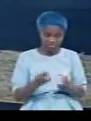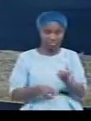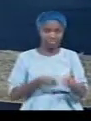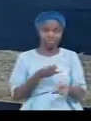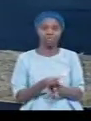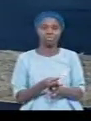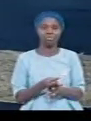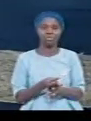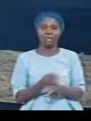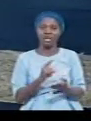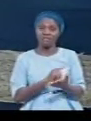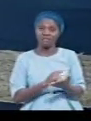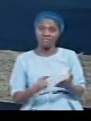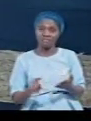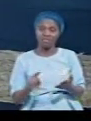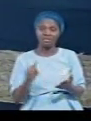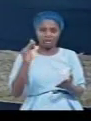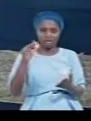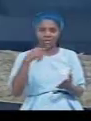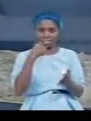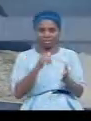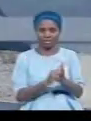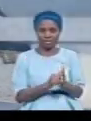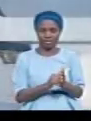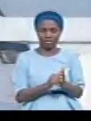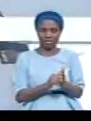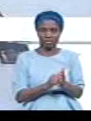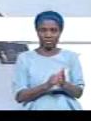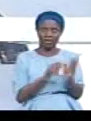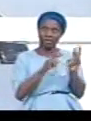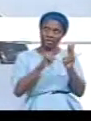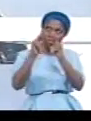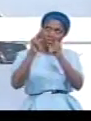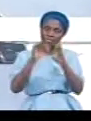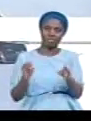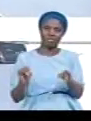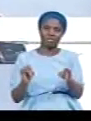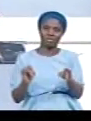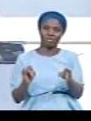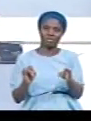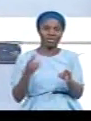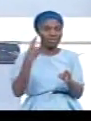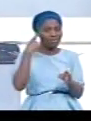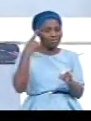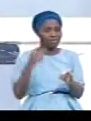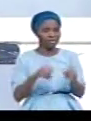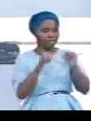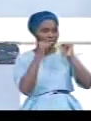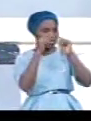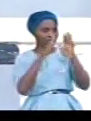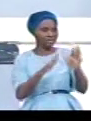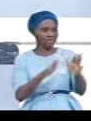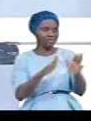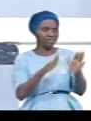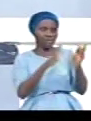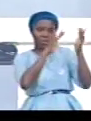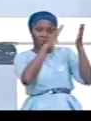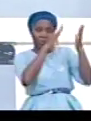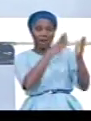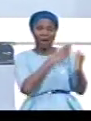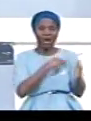In verse 13, it says, looking for the blessed hope and the